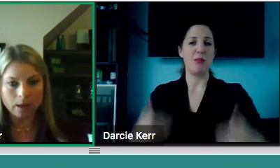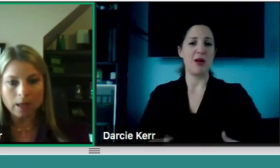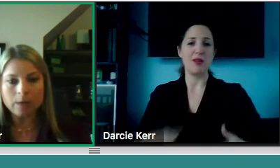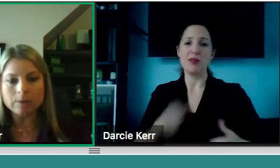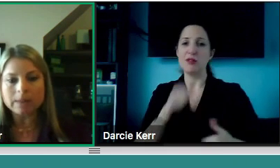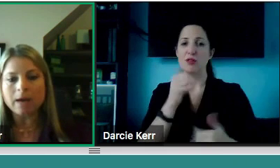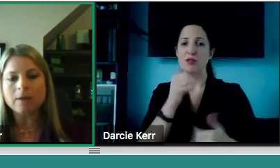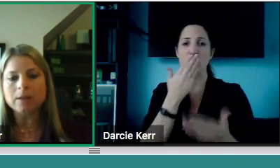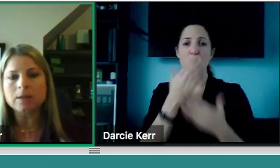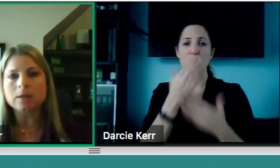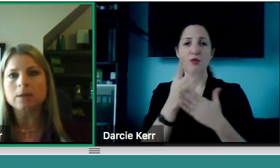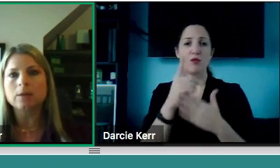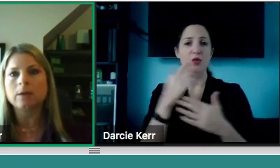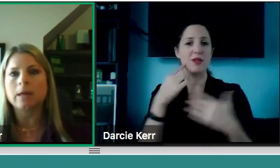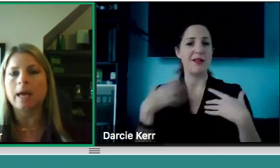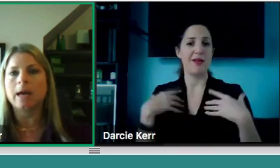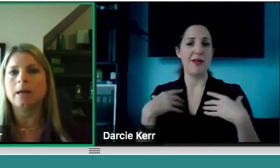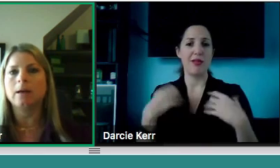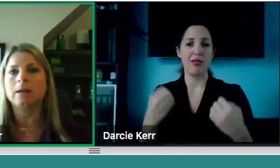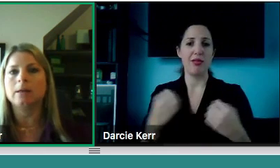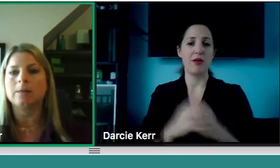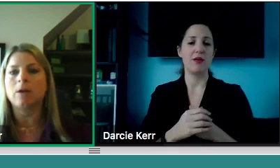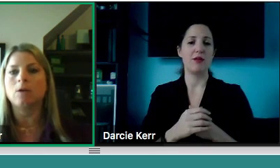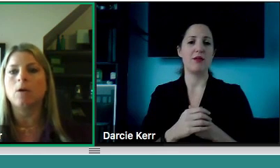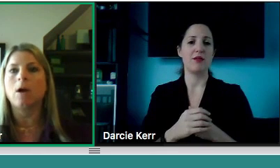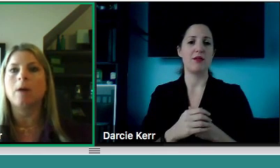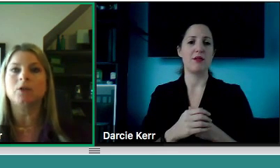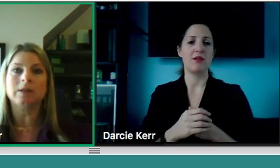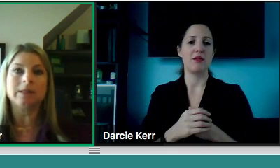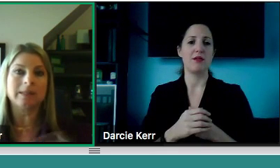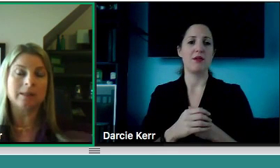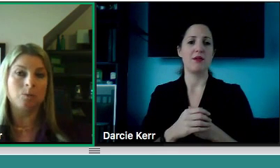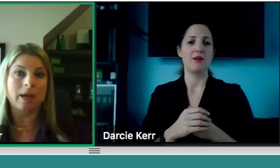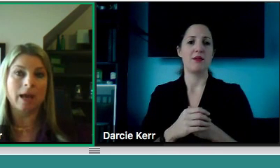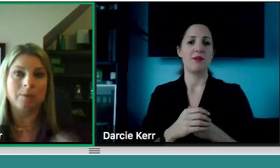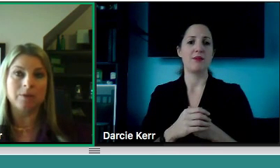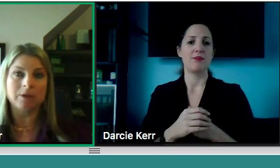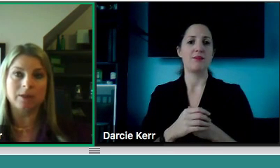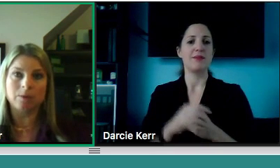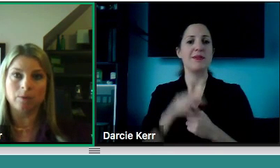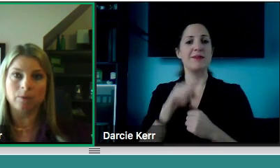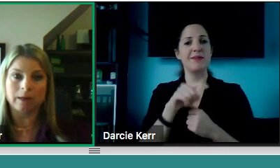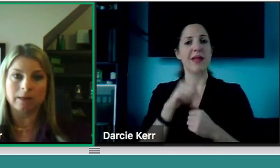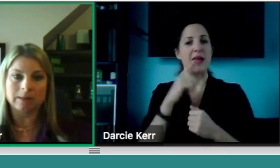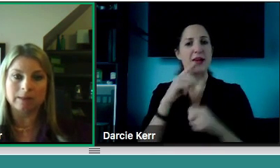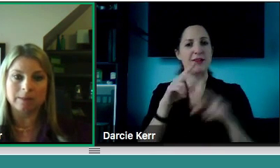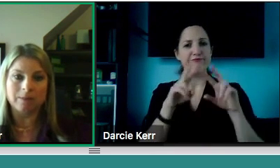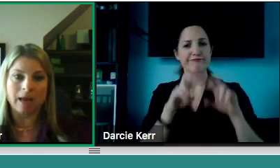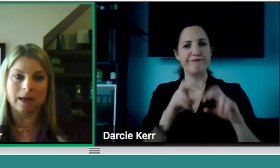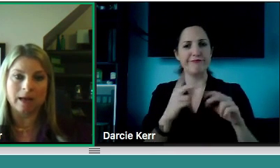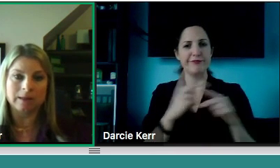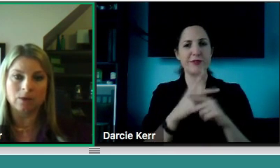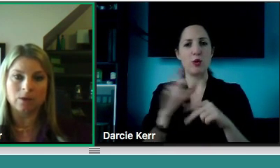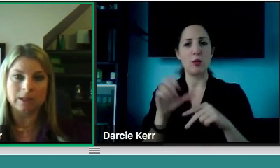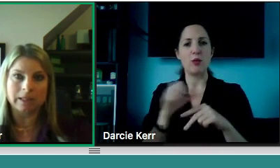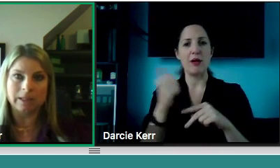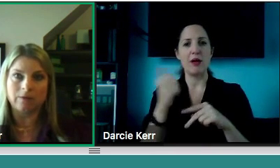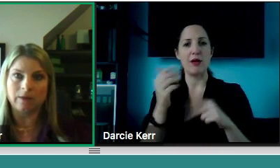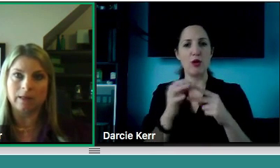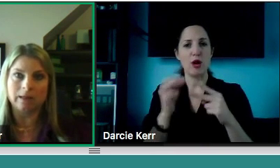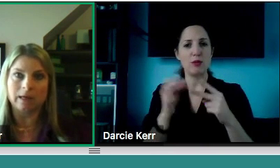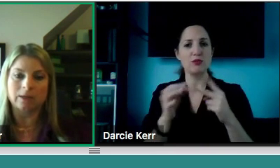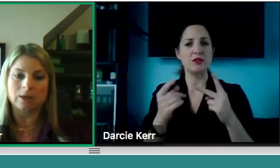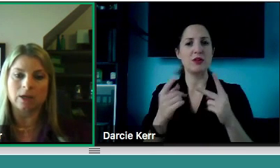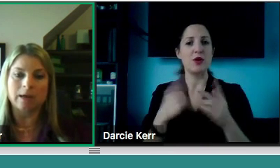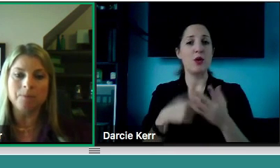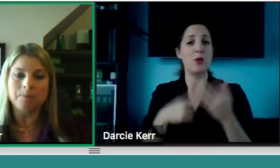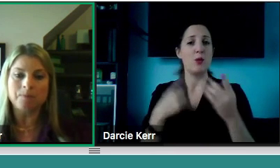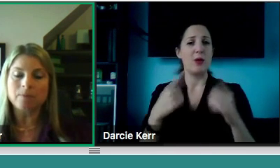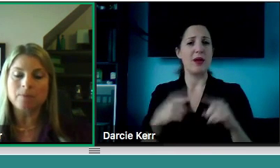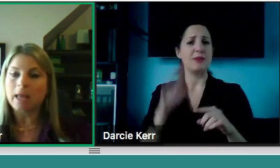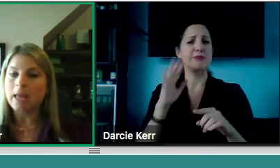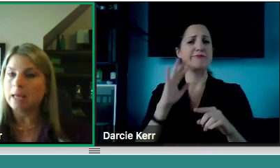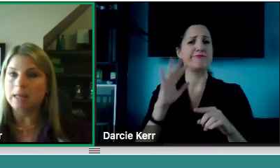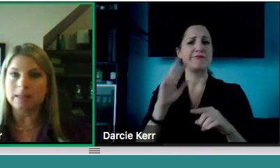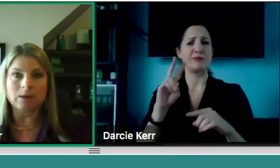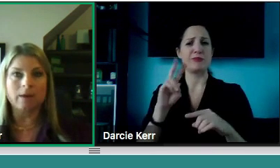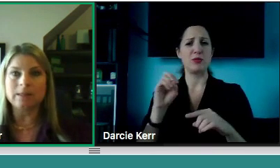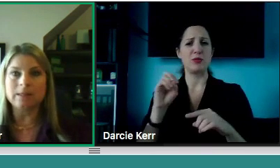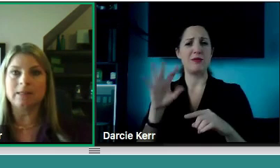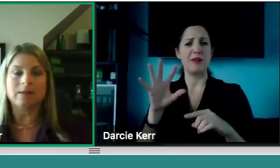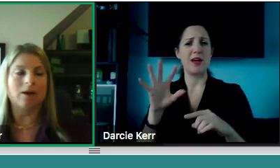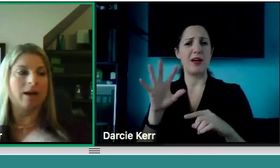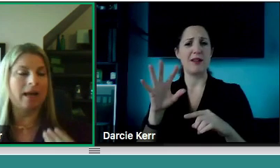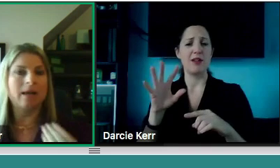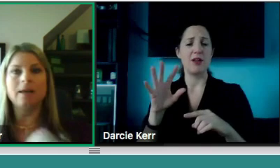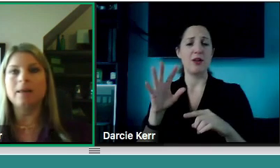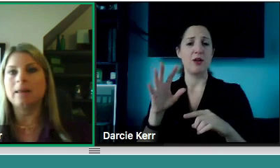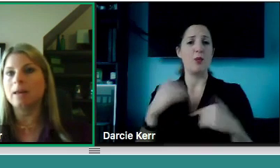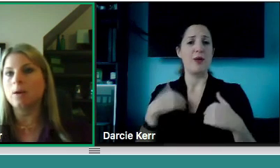So he was having to look at some other options, and we happened to be running some ads on TV at that time. He saw